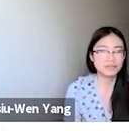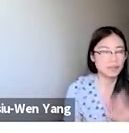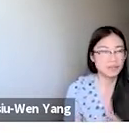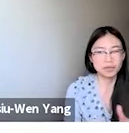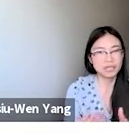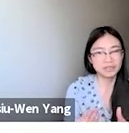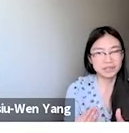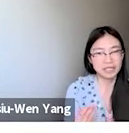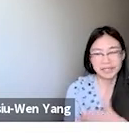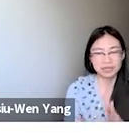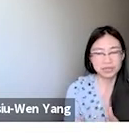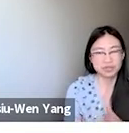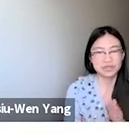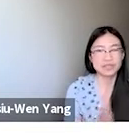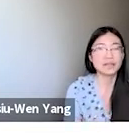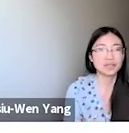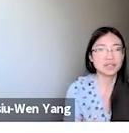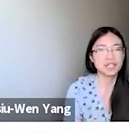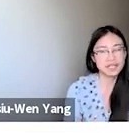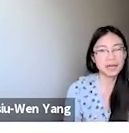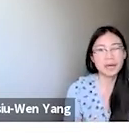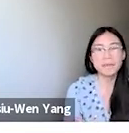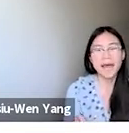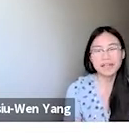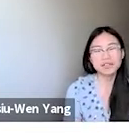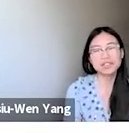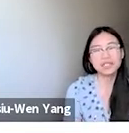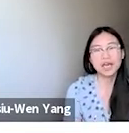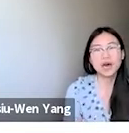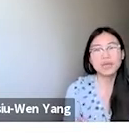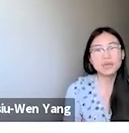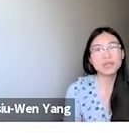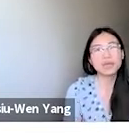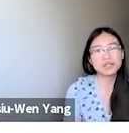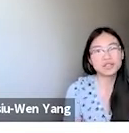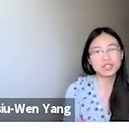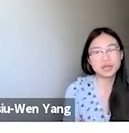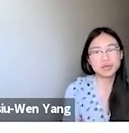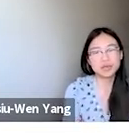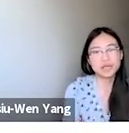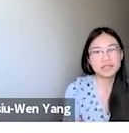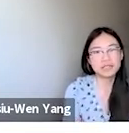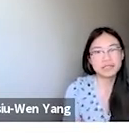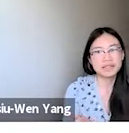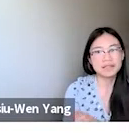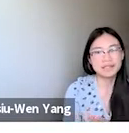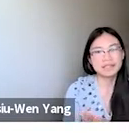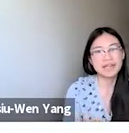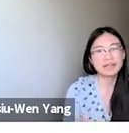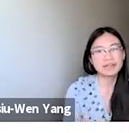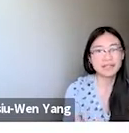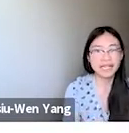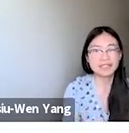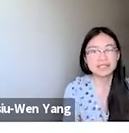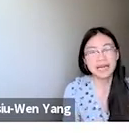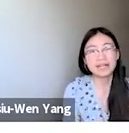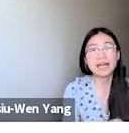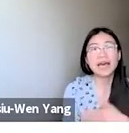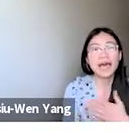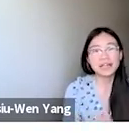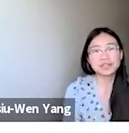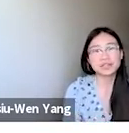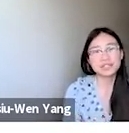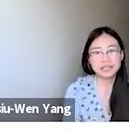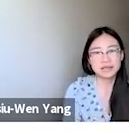then people can engage children's STEM learning in that way. But actually, what we want to show you is this is not the case,